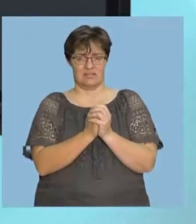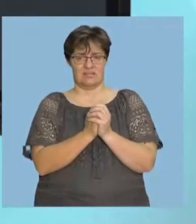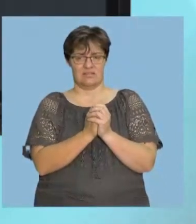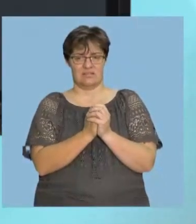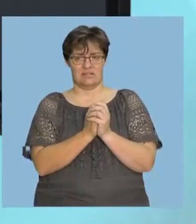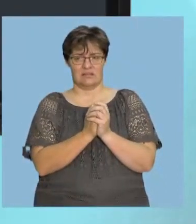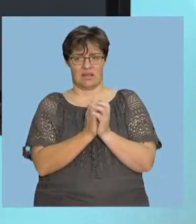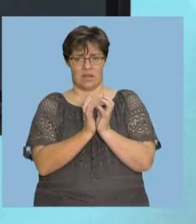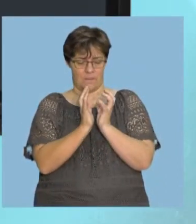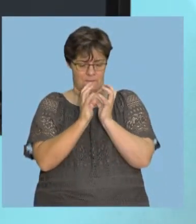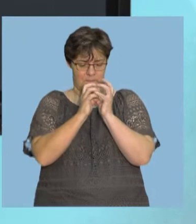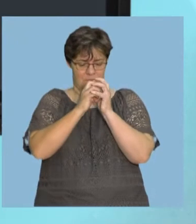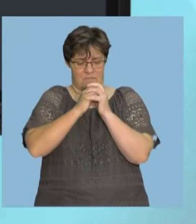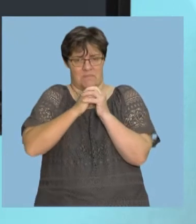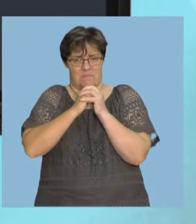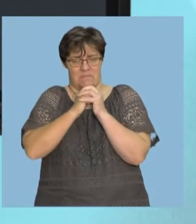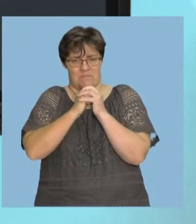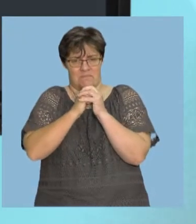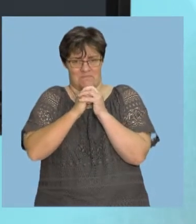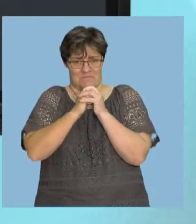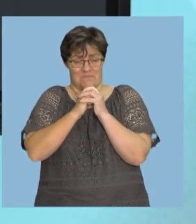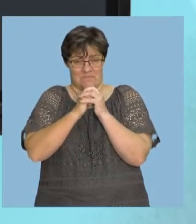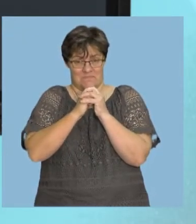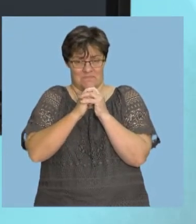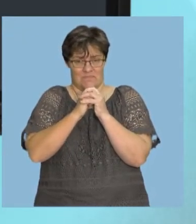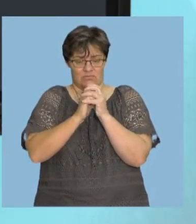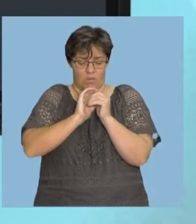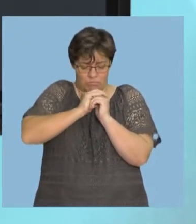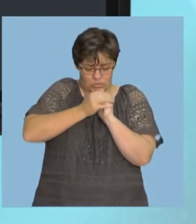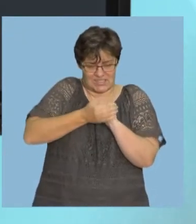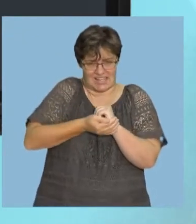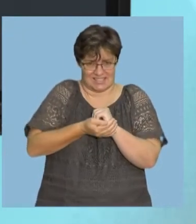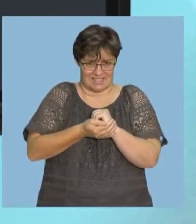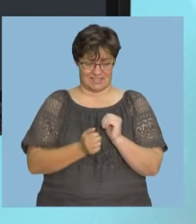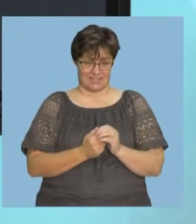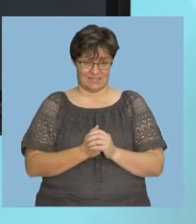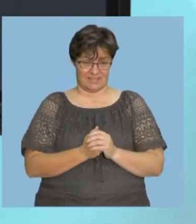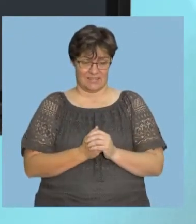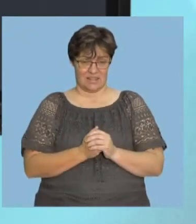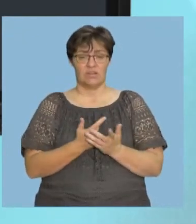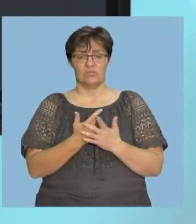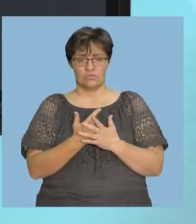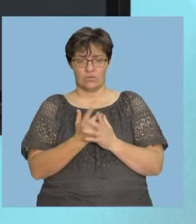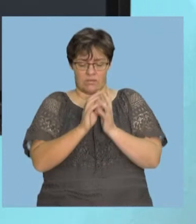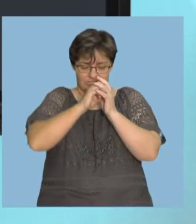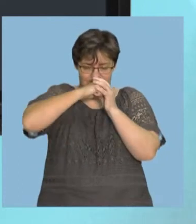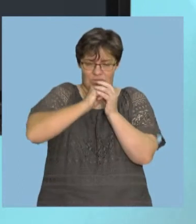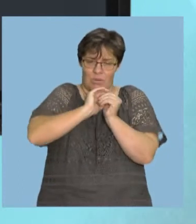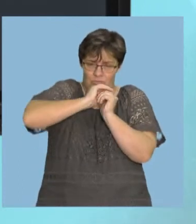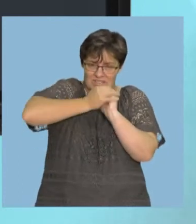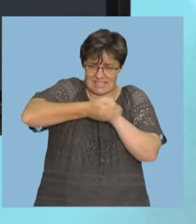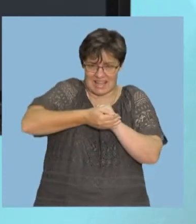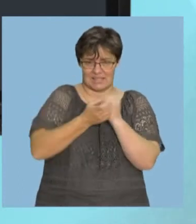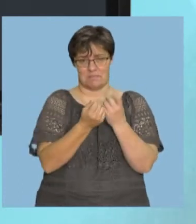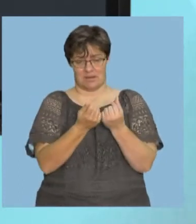it rolls into a ball, it's protect. So it comes from the word hedgehog, to hedge, to protect